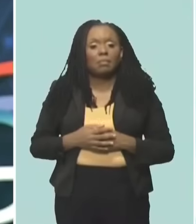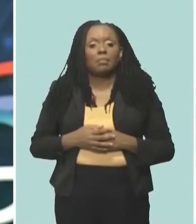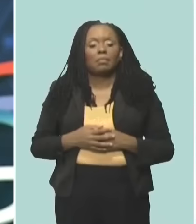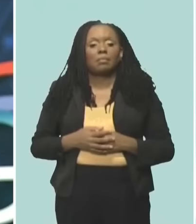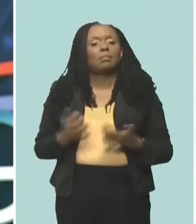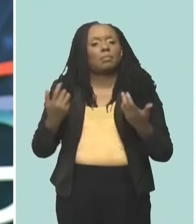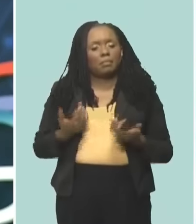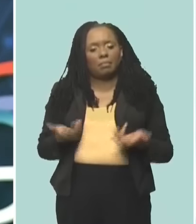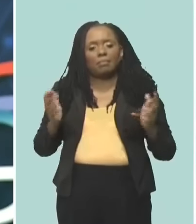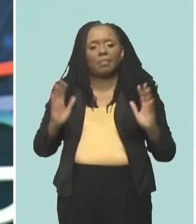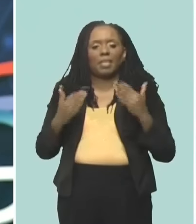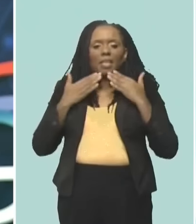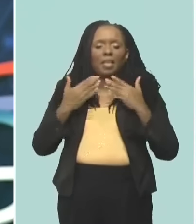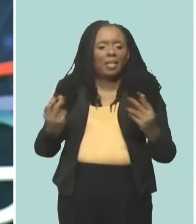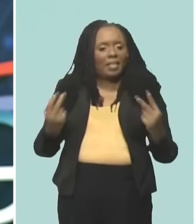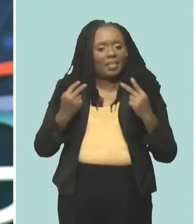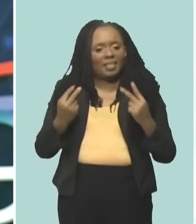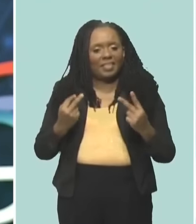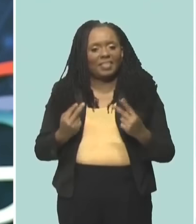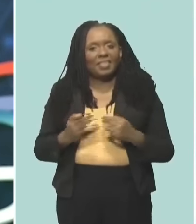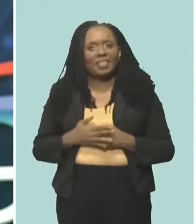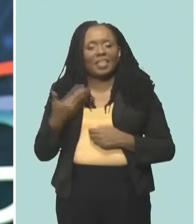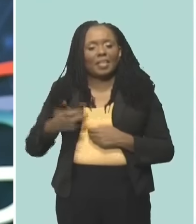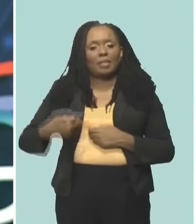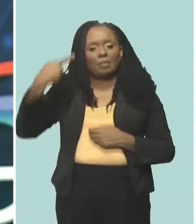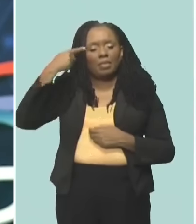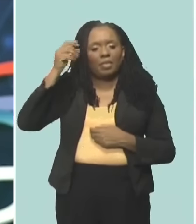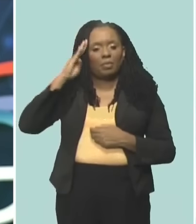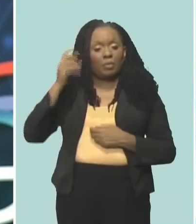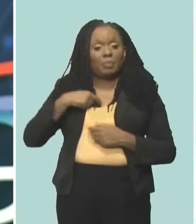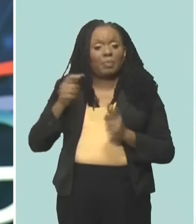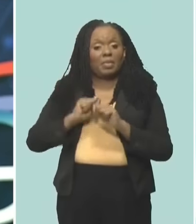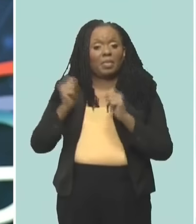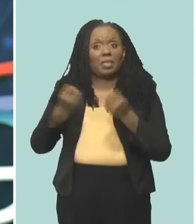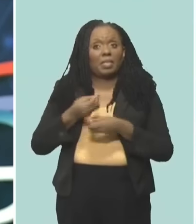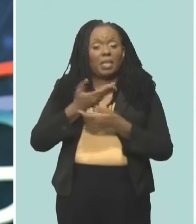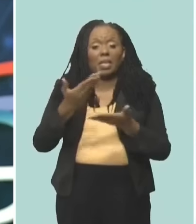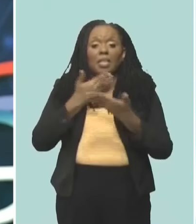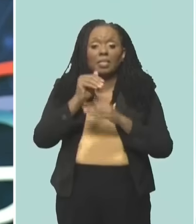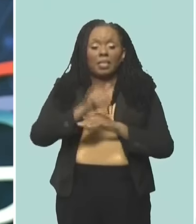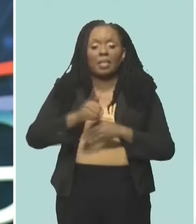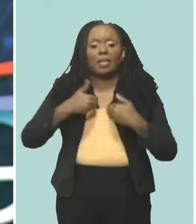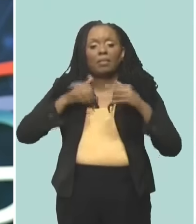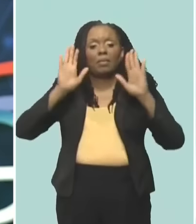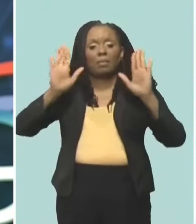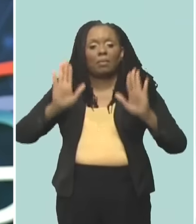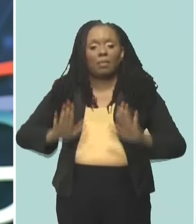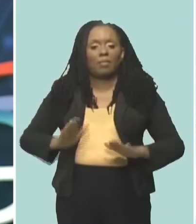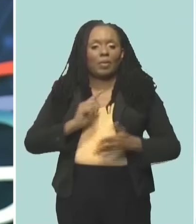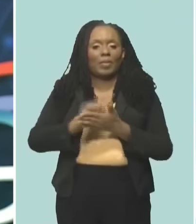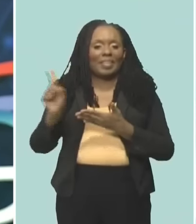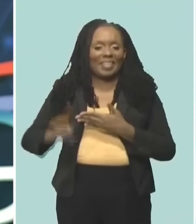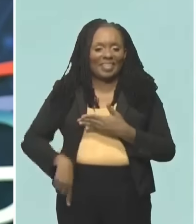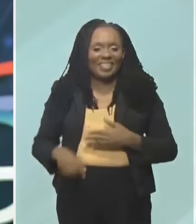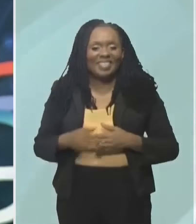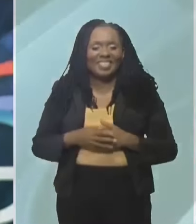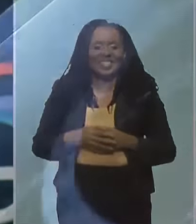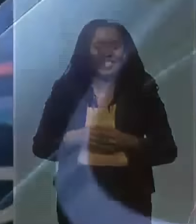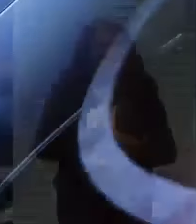Well, that's our time tonight. Thank you for spending it with us. I'm Pearson Bowen. For the crew, to all of you, good night. Have a wonderful weekend.